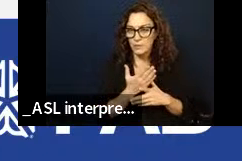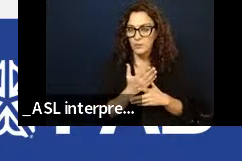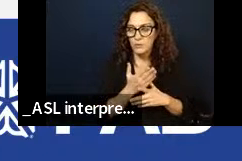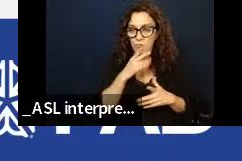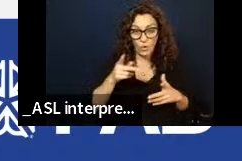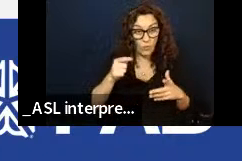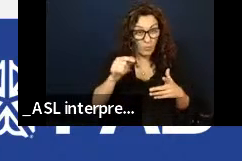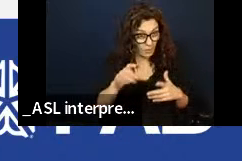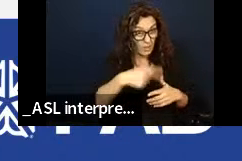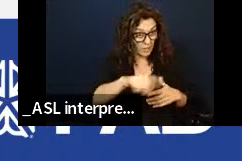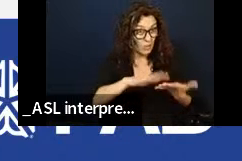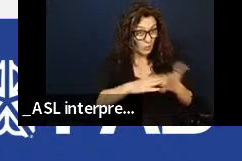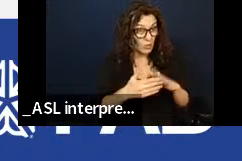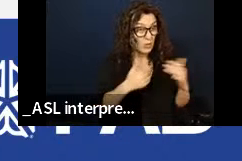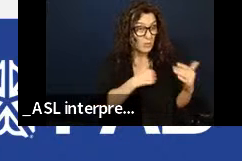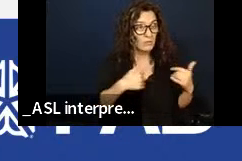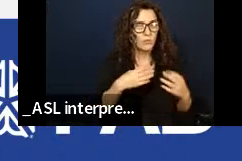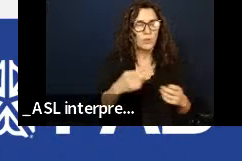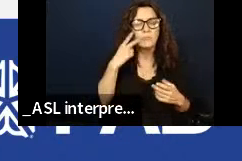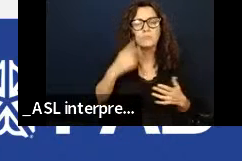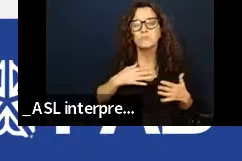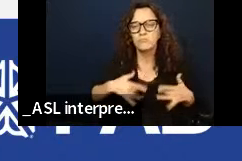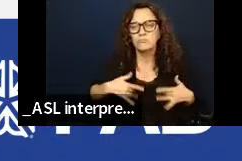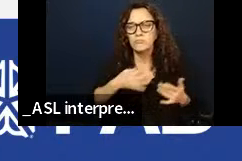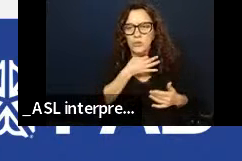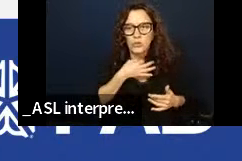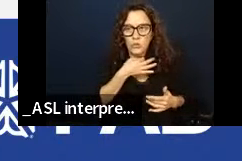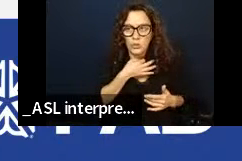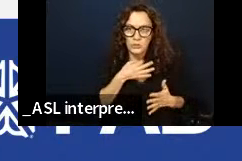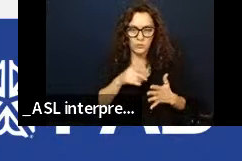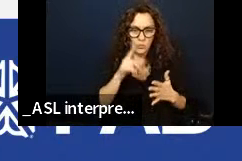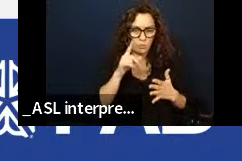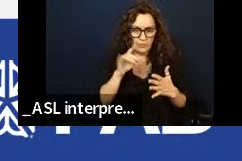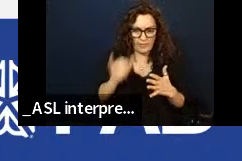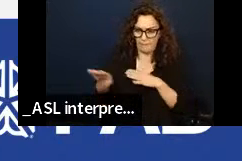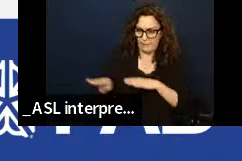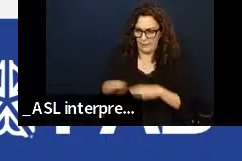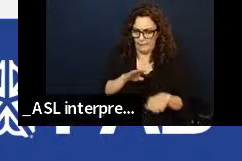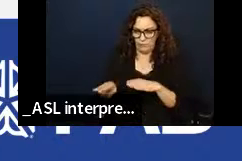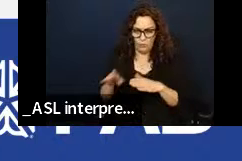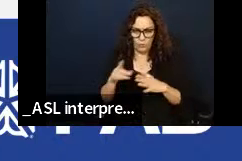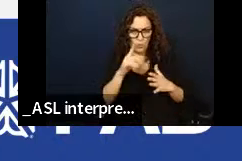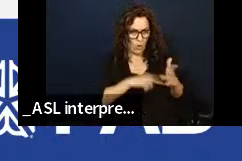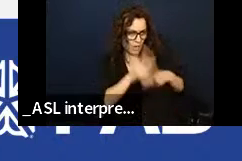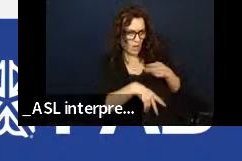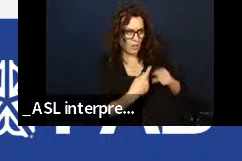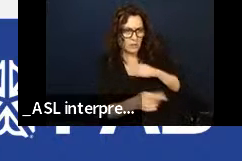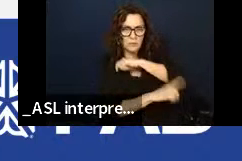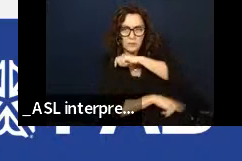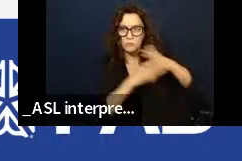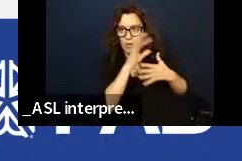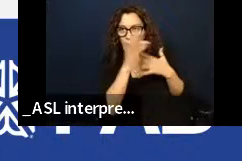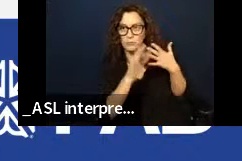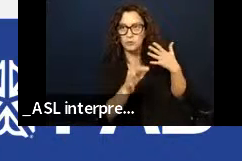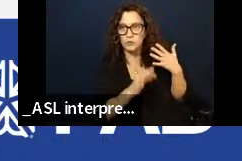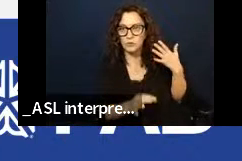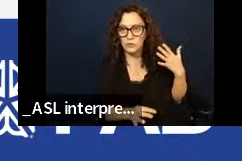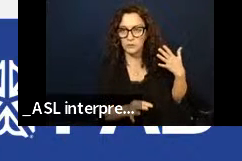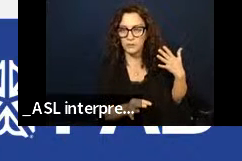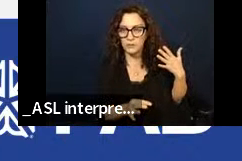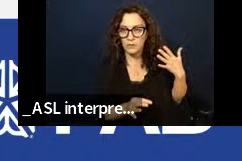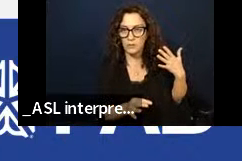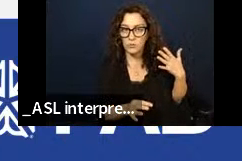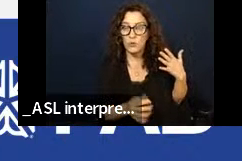able to see what sort of discipline would be at stake for different sorts of misconduct that may occur. And it's not only transparent